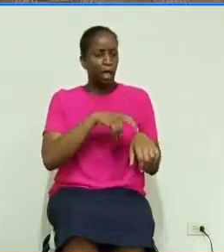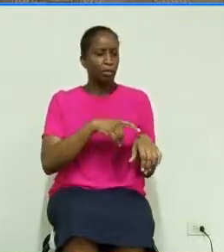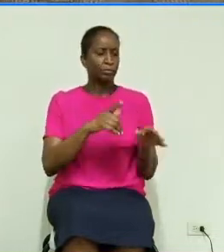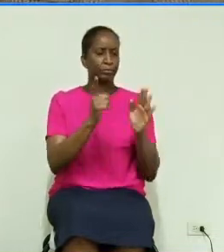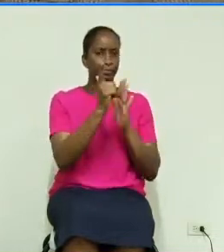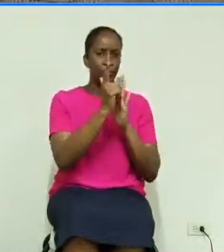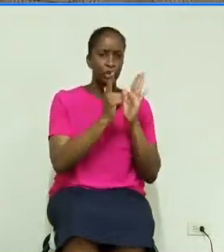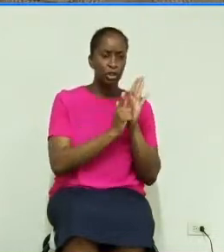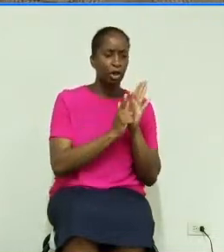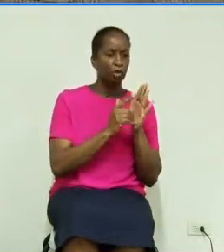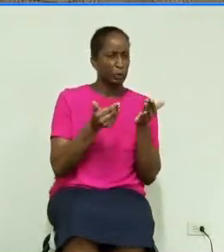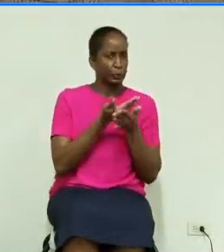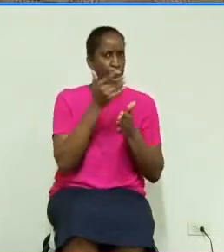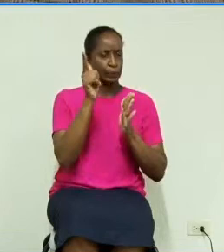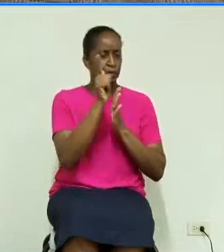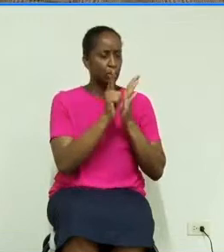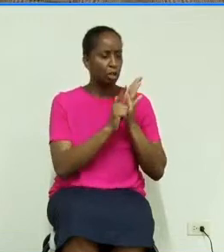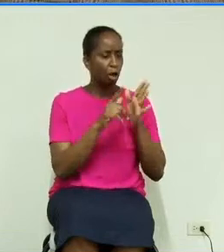to maintain.